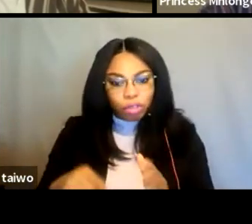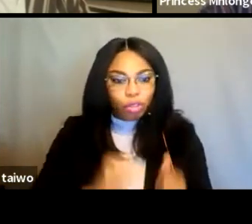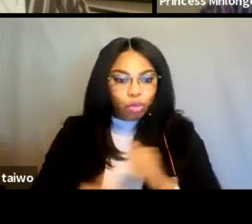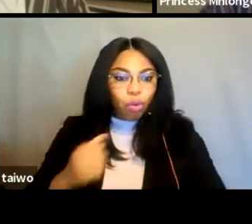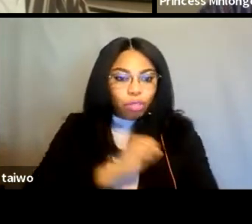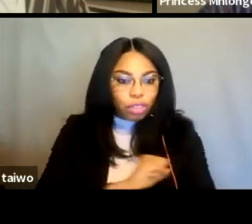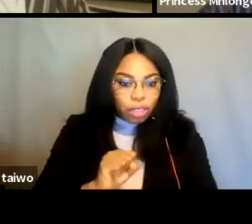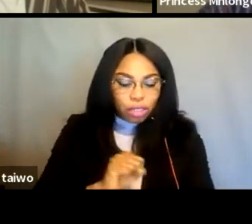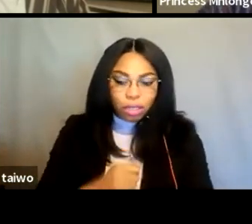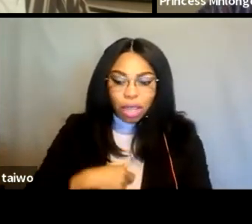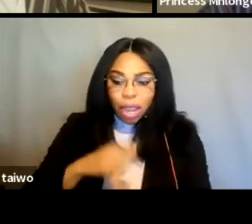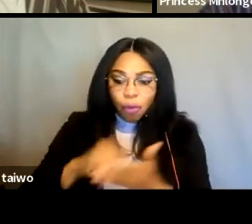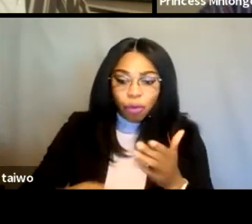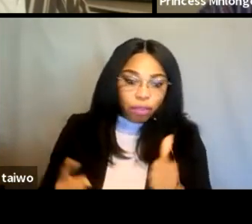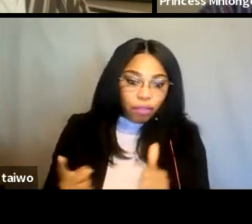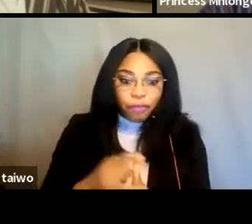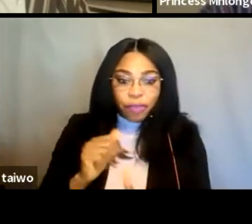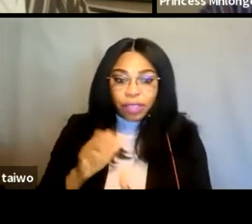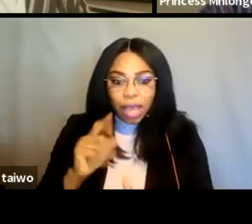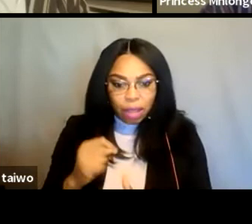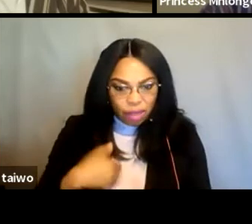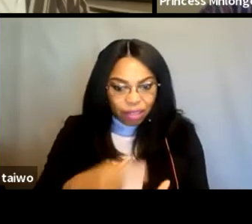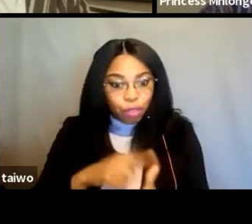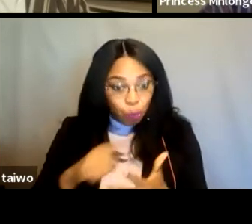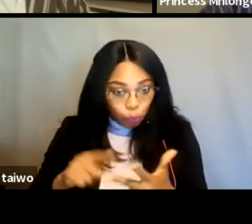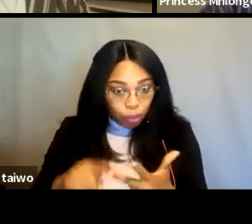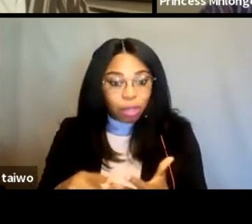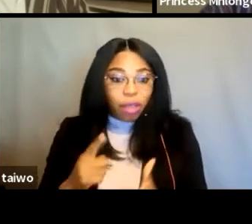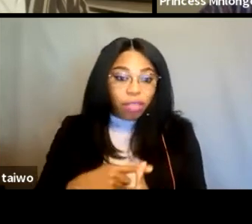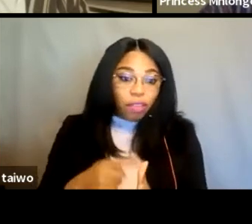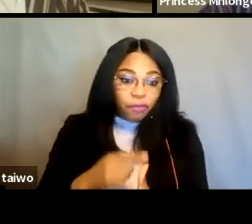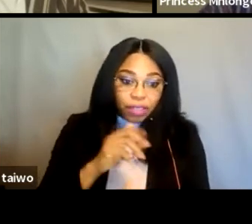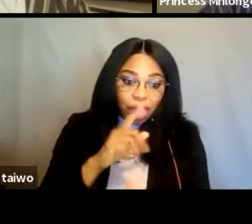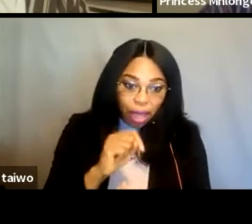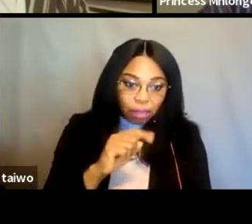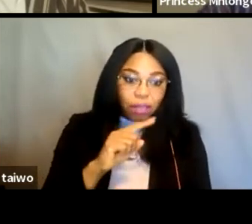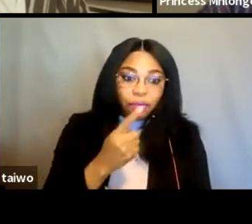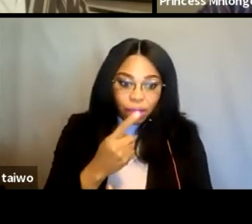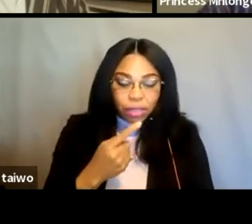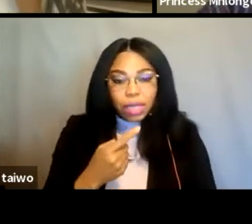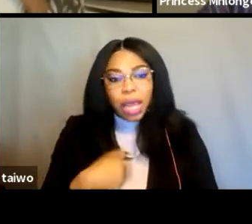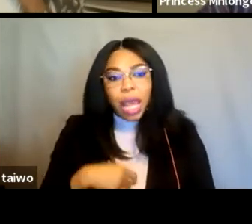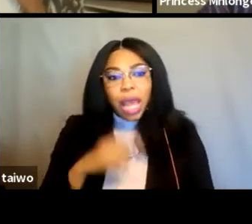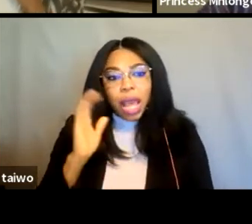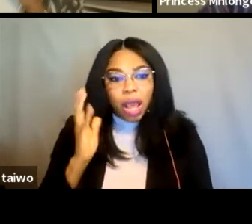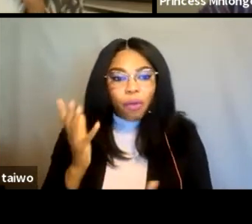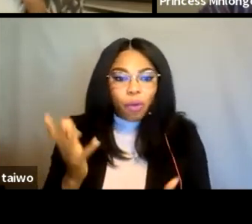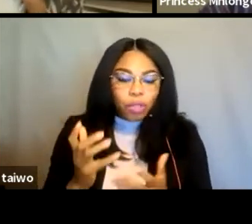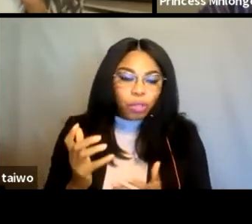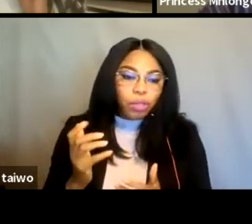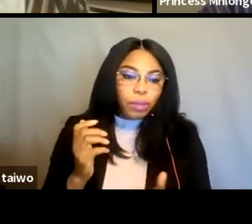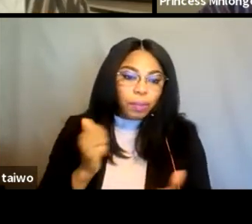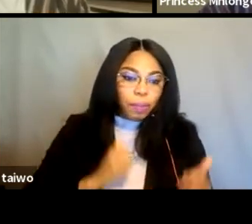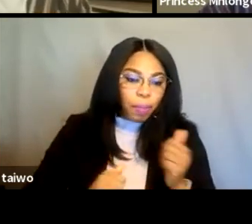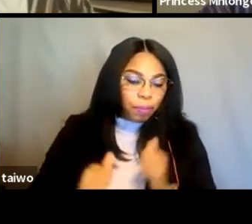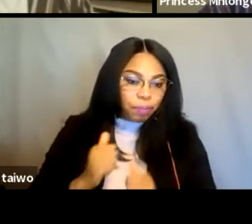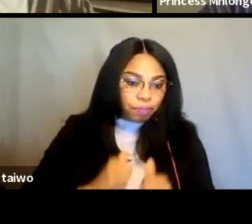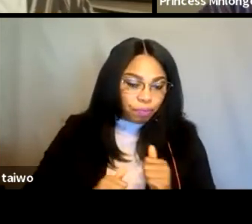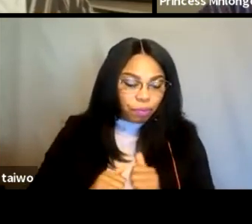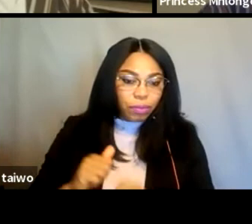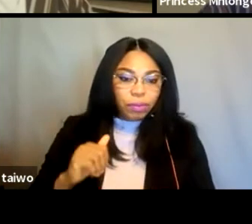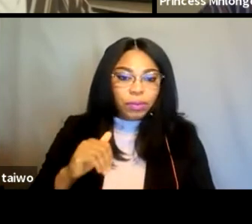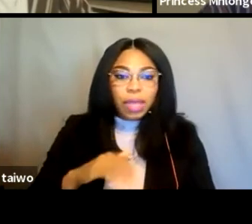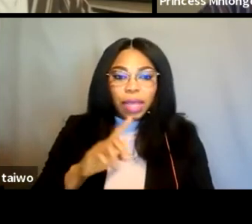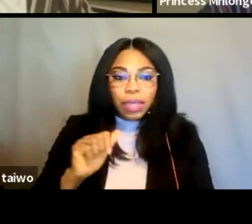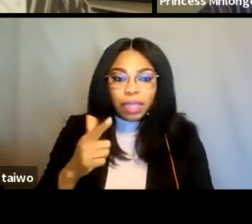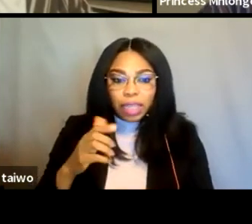act. You know, the play is in three acts, but I wrote the first act, and I decided, okay, I was going to perform it at Lagos State, at Lagos Fringe. That's